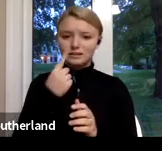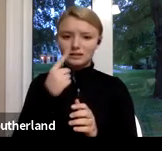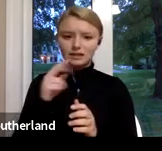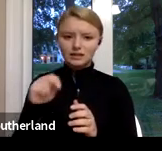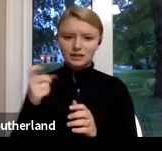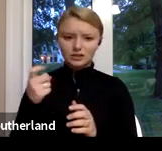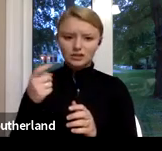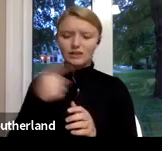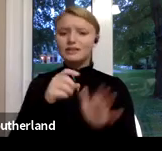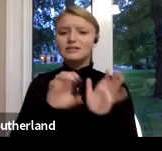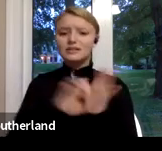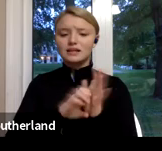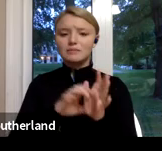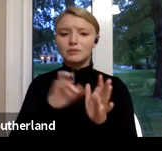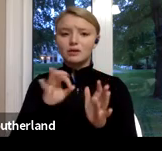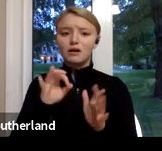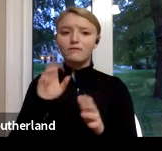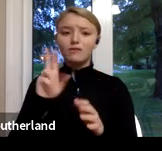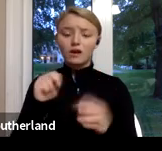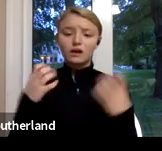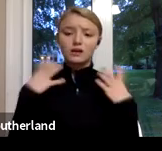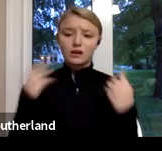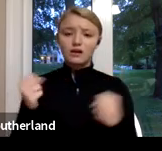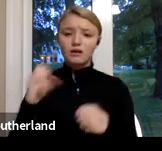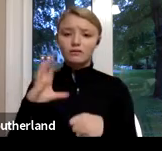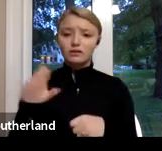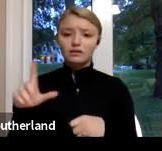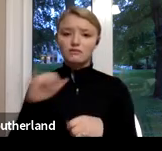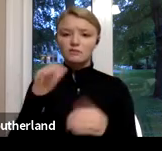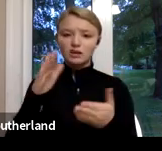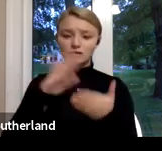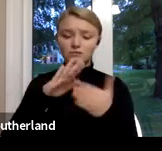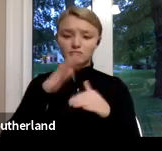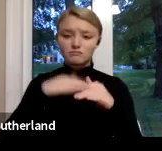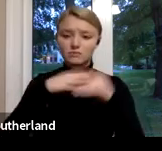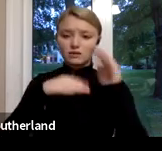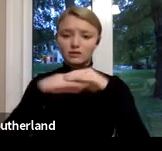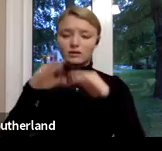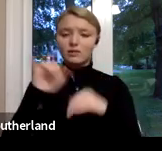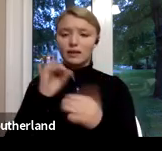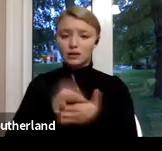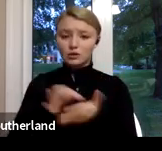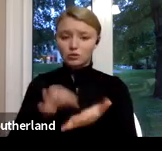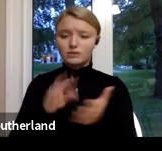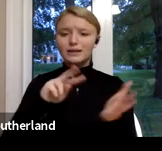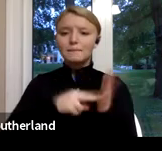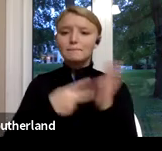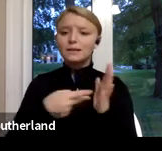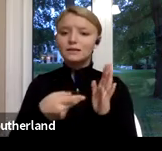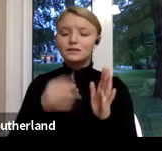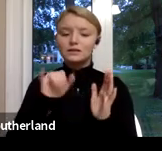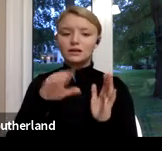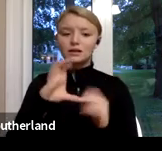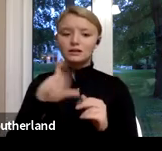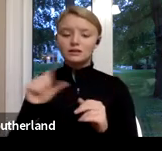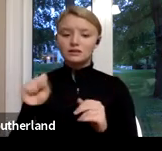cell. See how it's stacked like coins? What this means is the cells are right on top of each other. There's very little surface